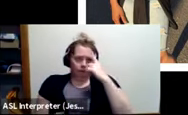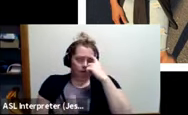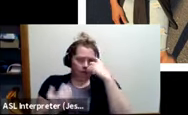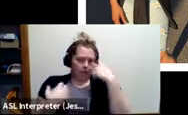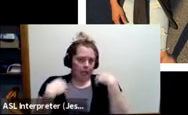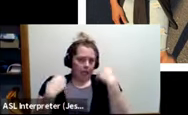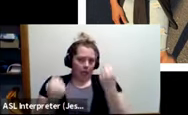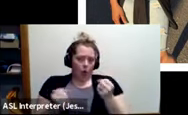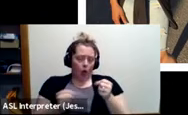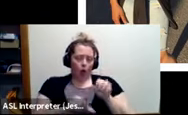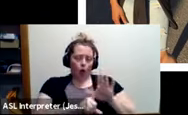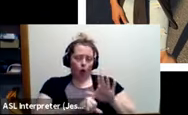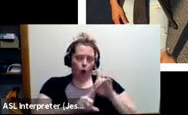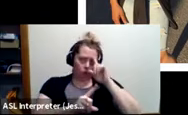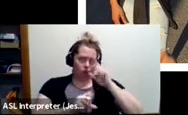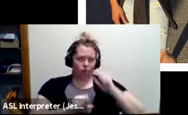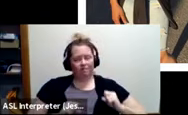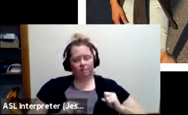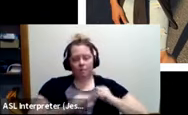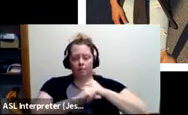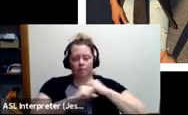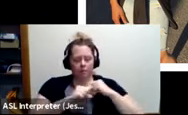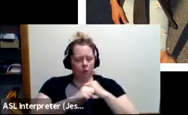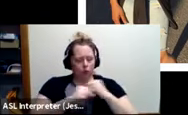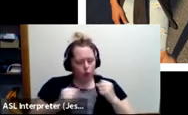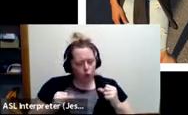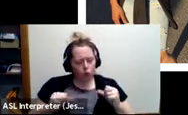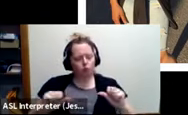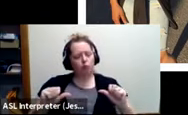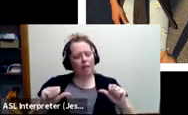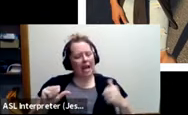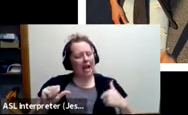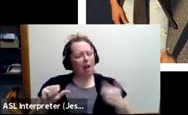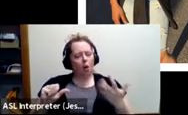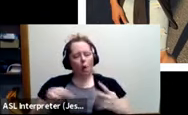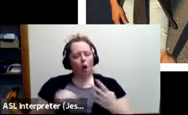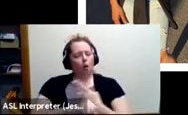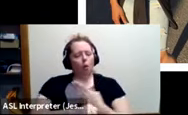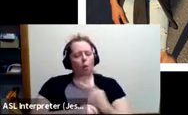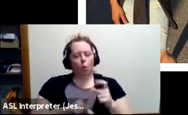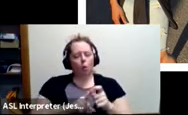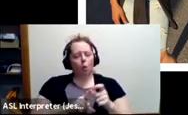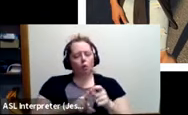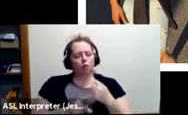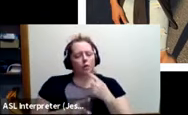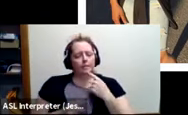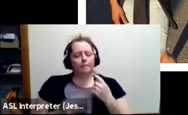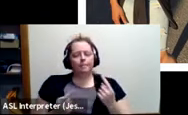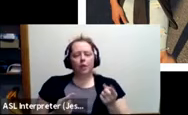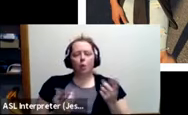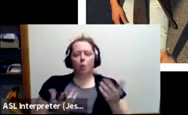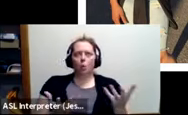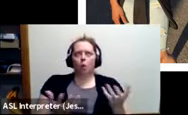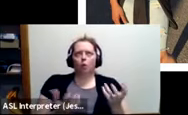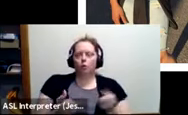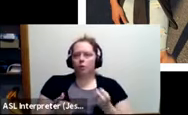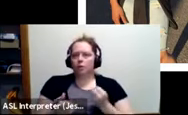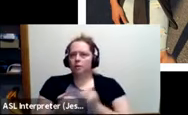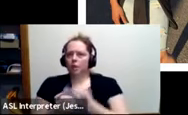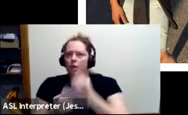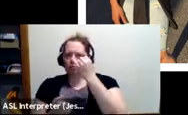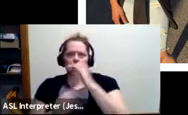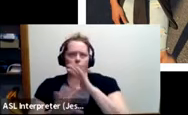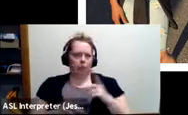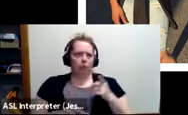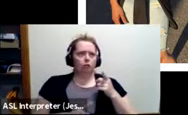and wanting, and I don't want to even use the word wanting, supporting the fight of being Black, because